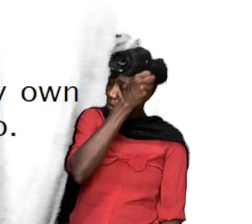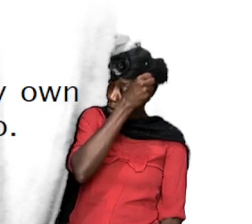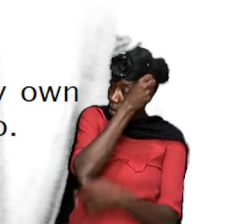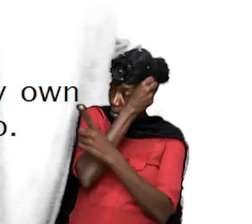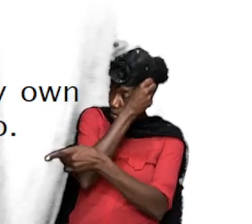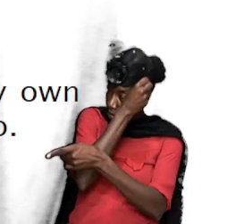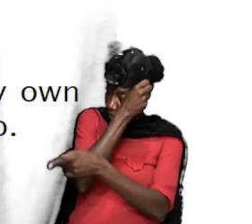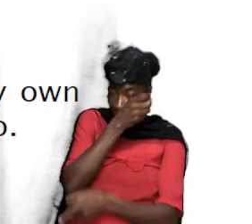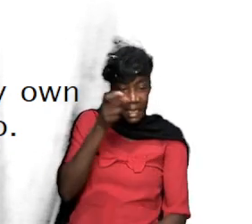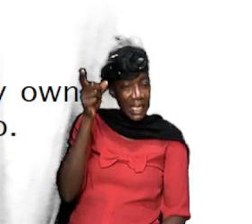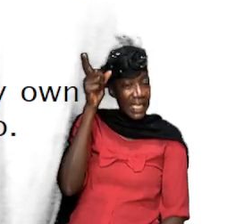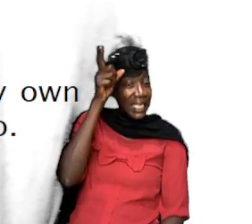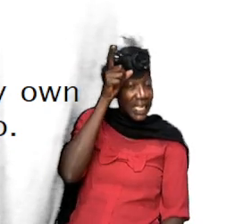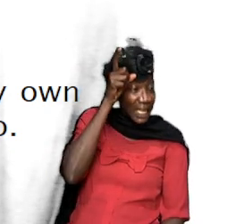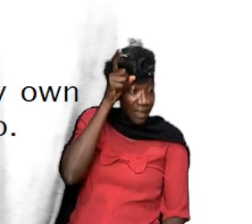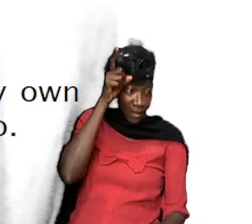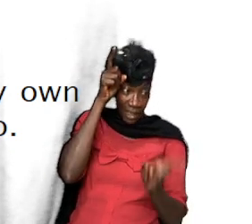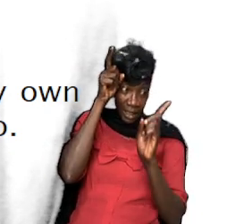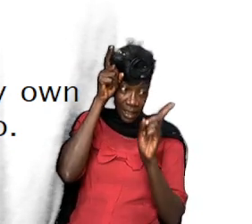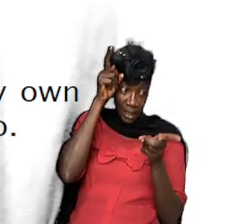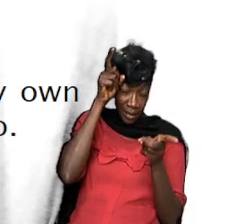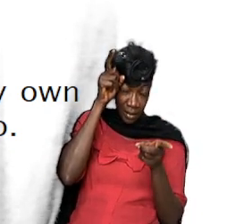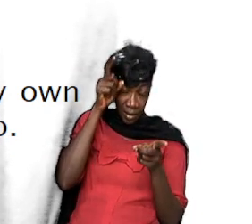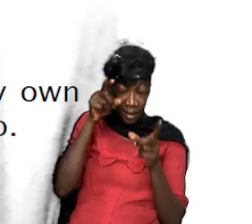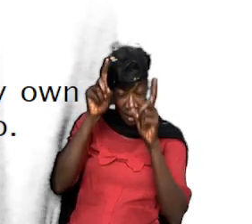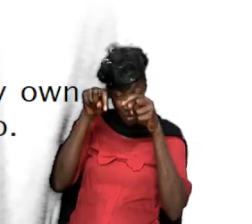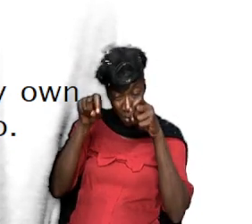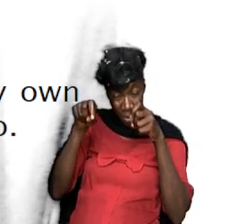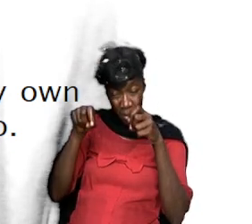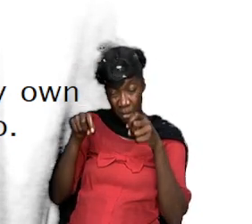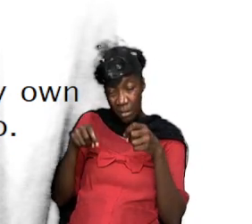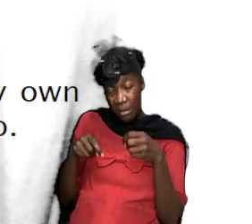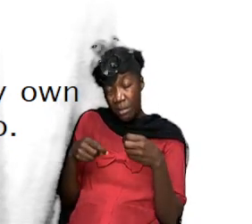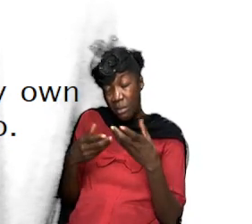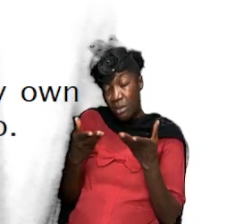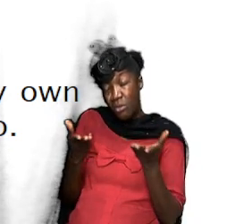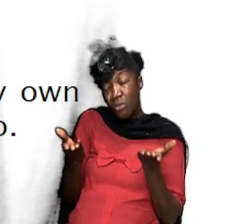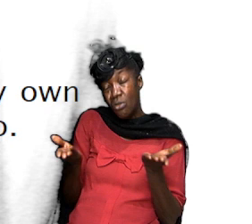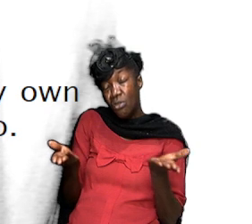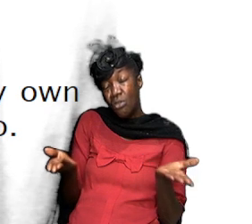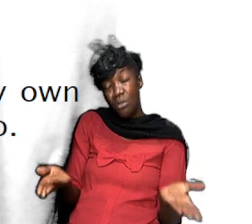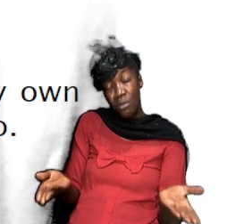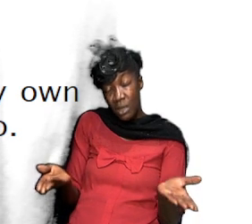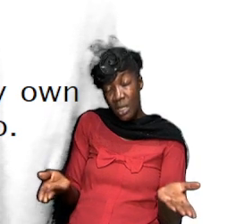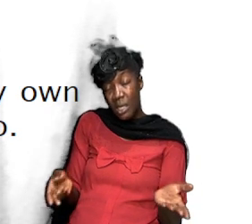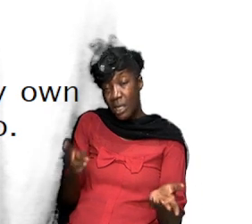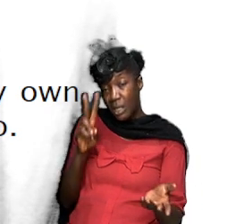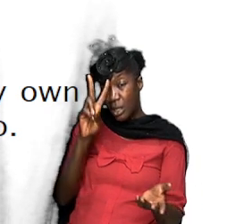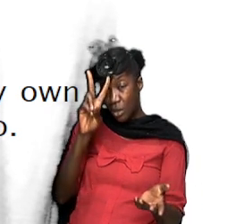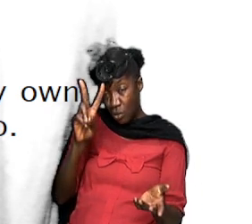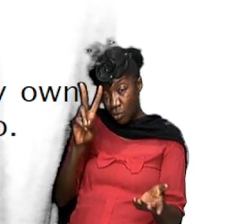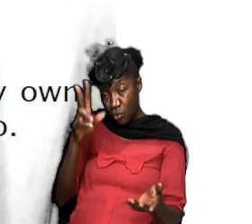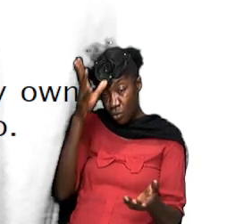an understanding that it must have been something, because both men